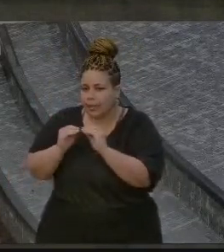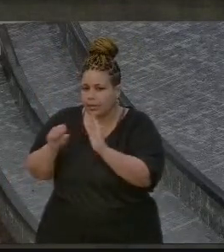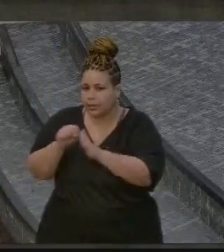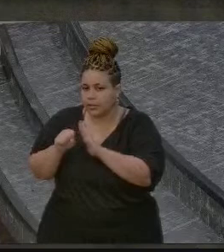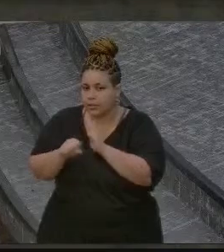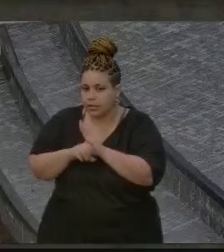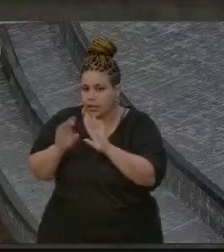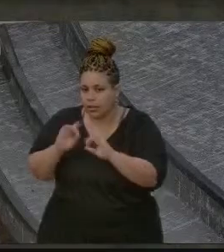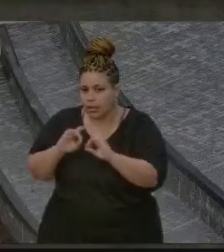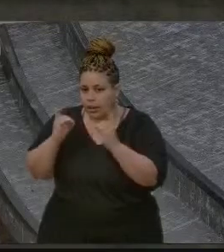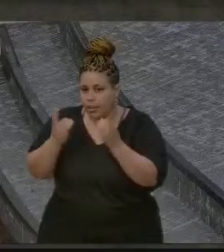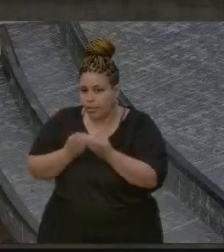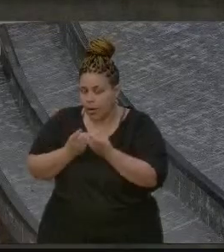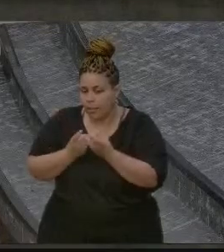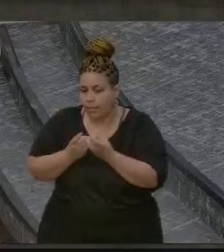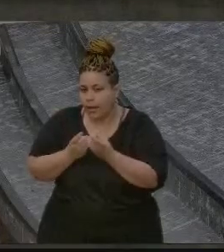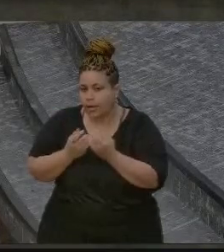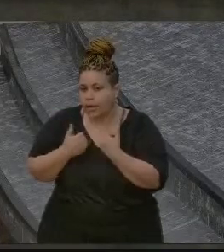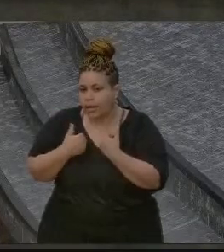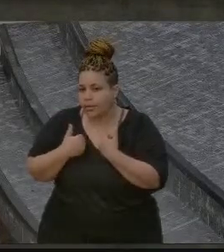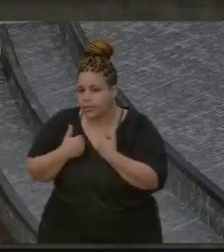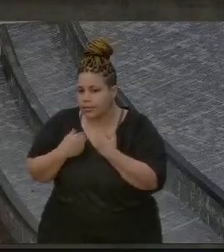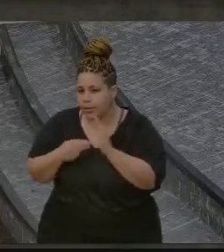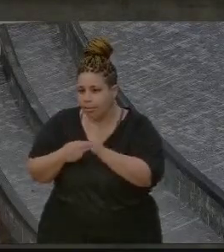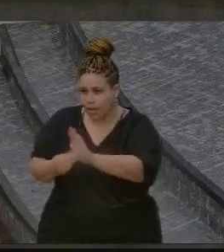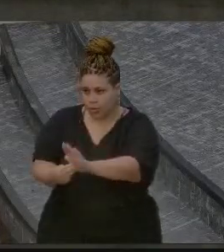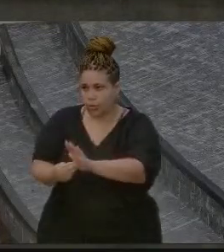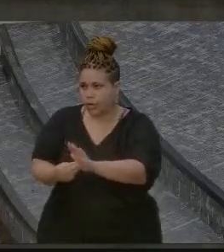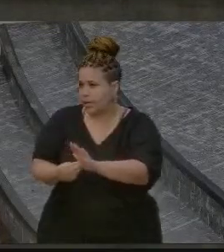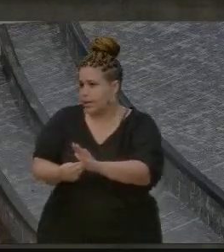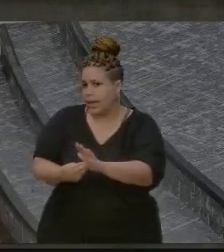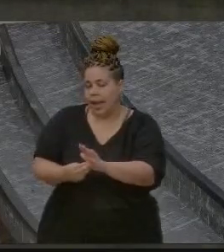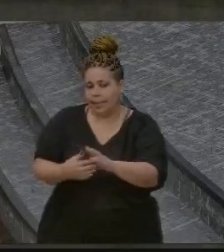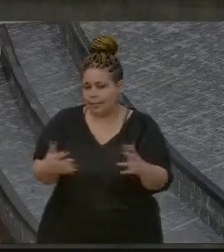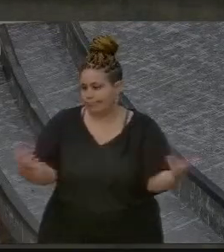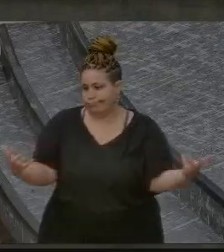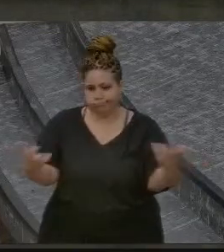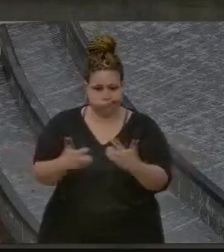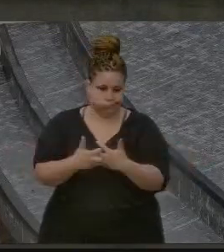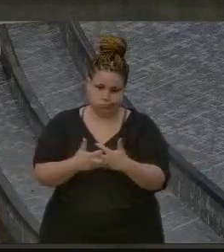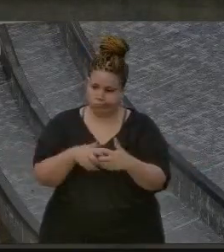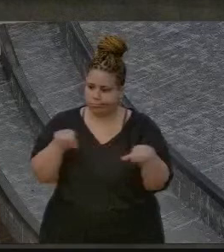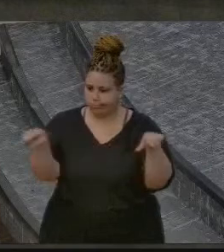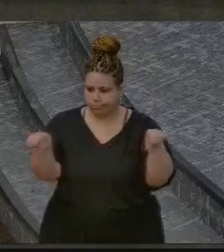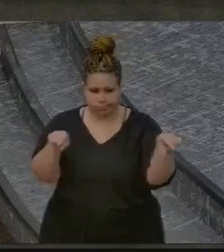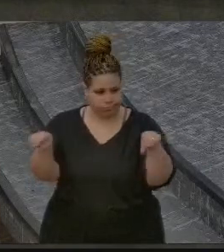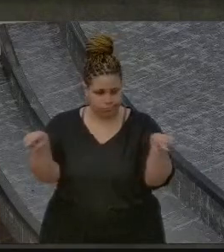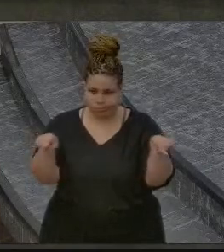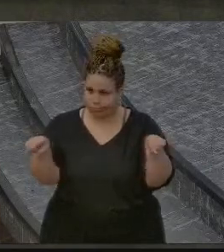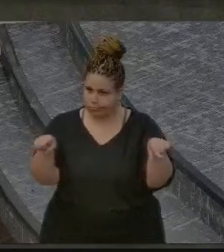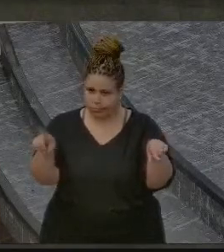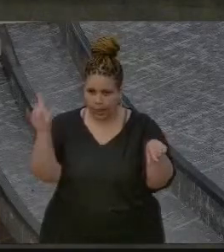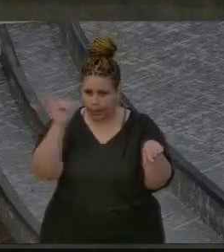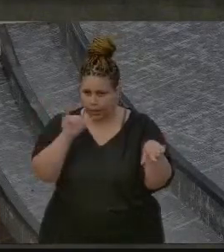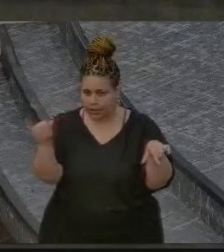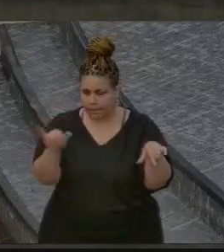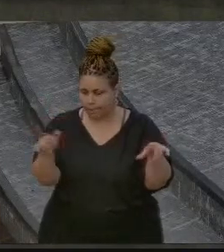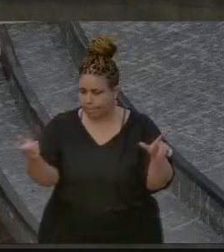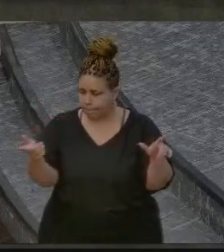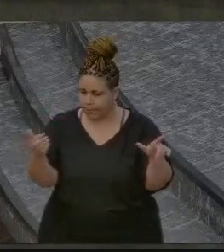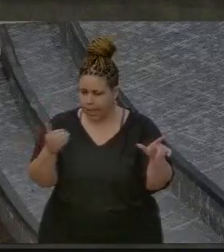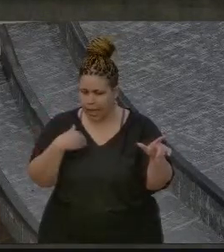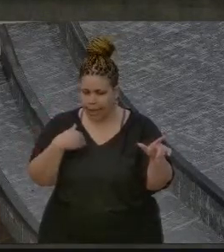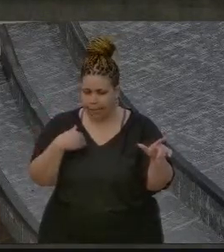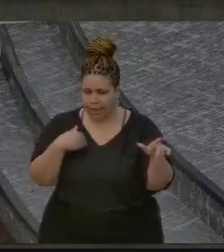put their model policy out, and it's pretty much identical. They both have verbatim